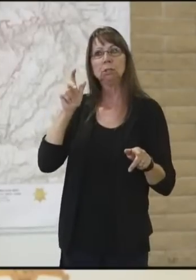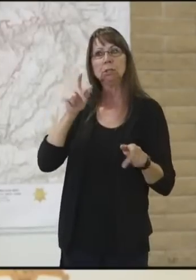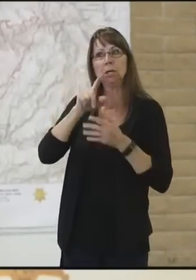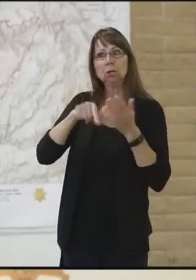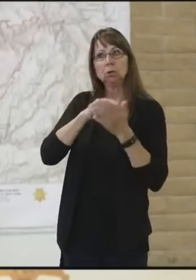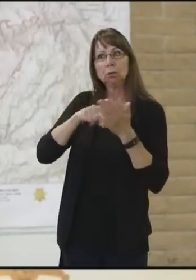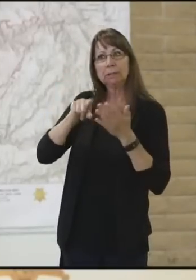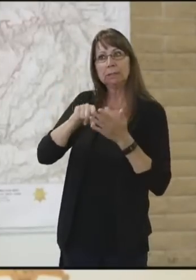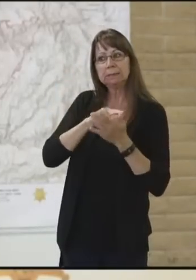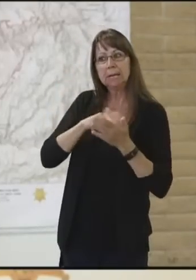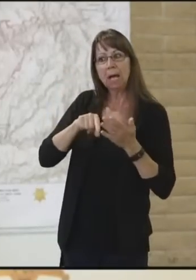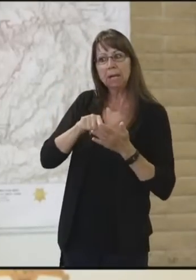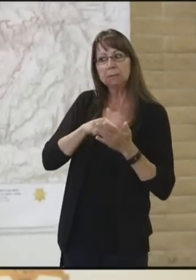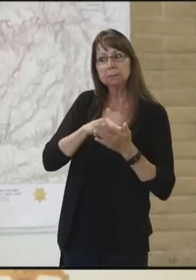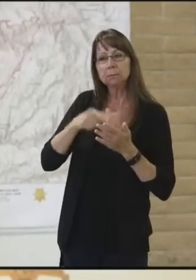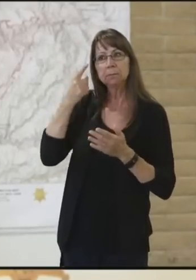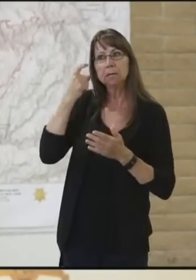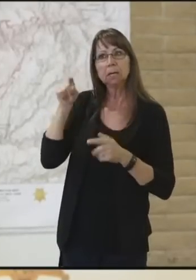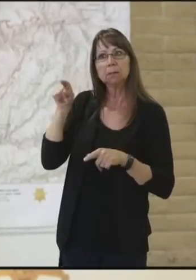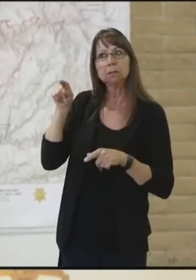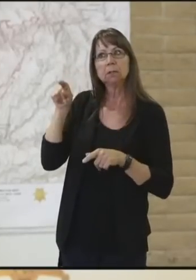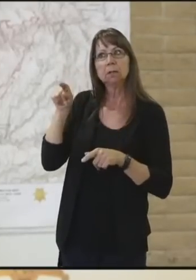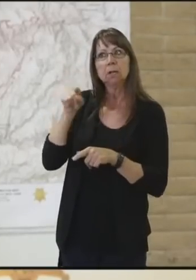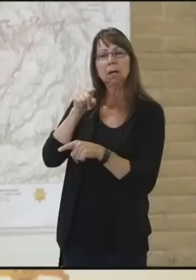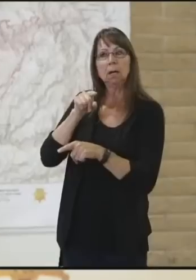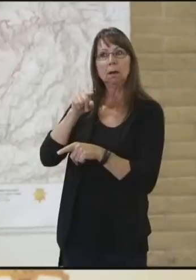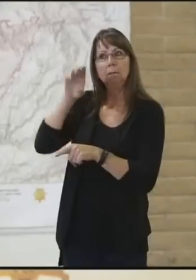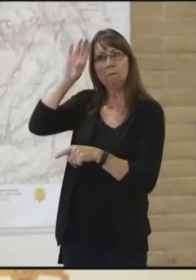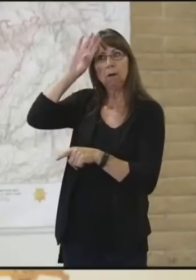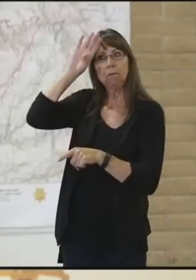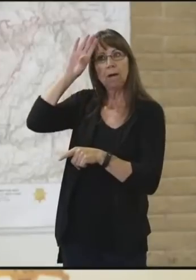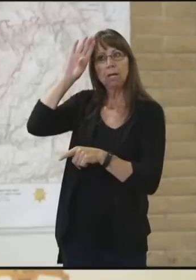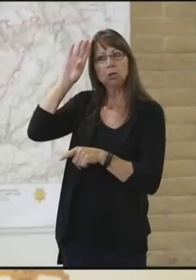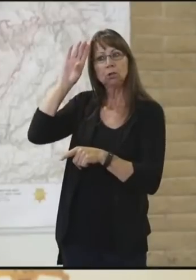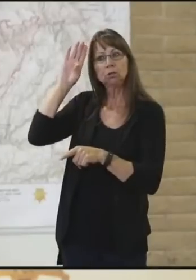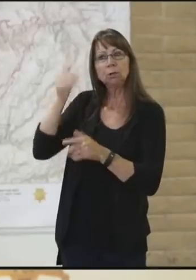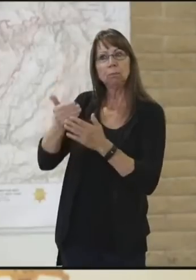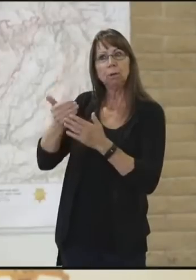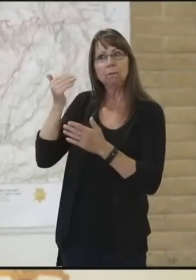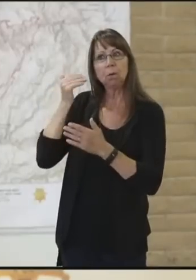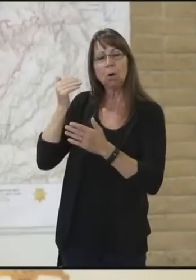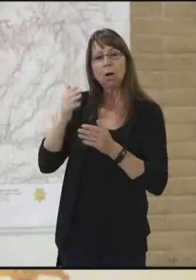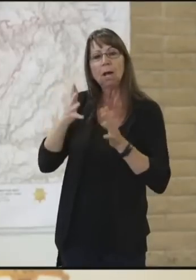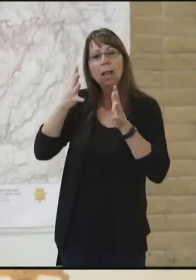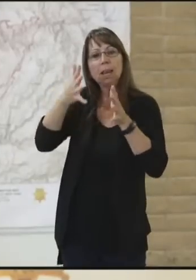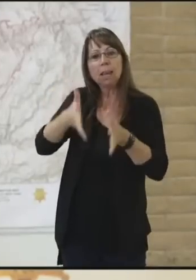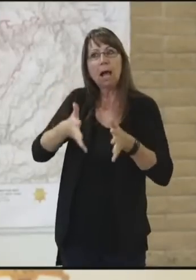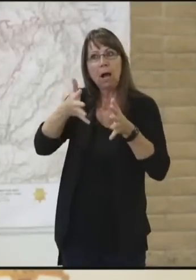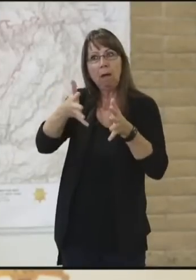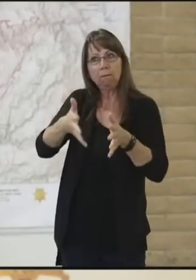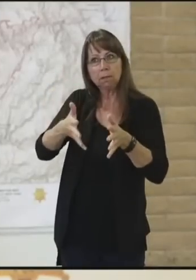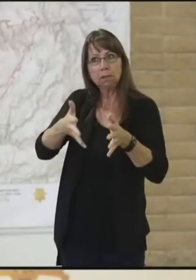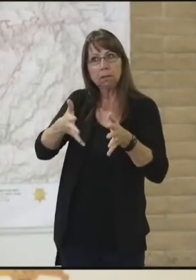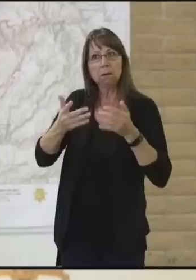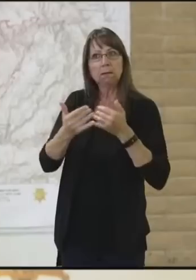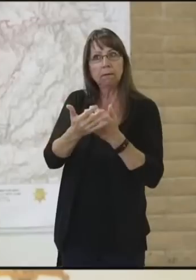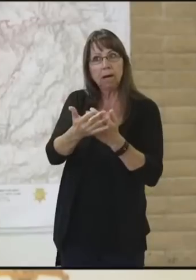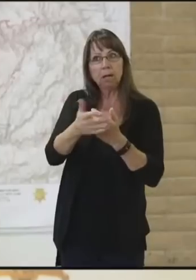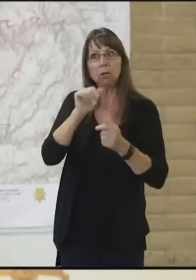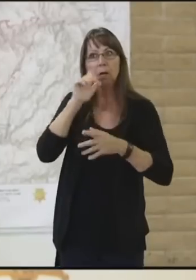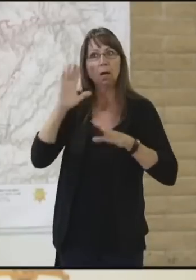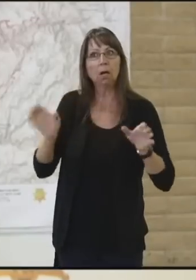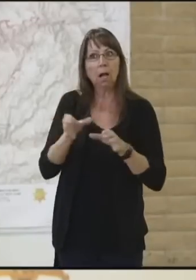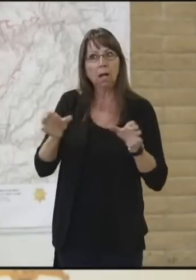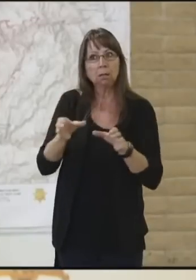Fire smolder, but my understanding of the situation is these are not controllable situations. And given